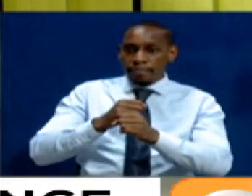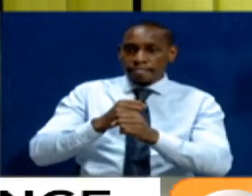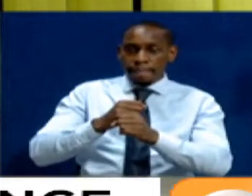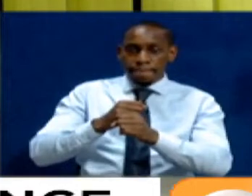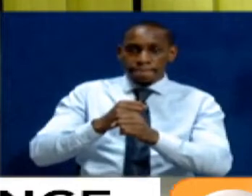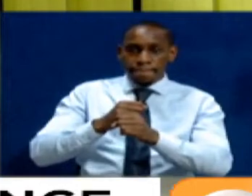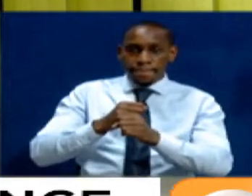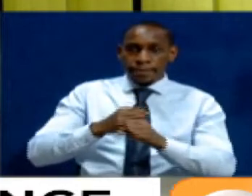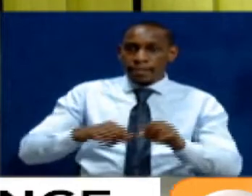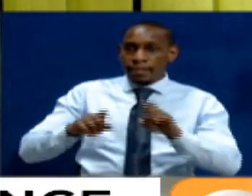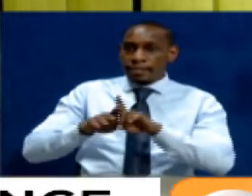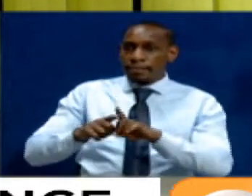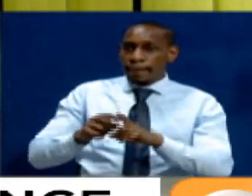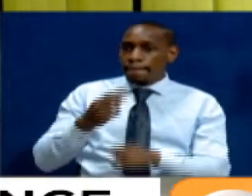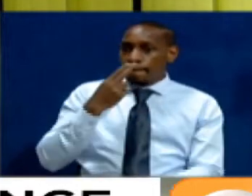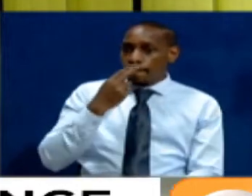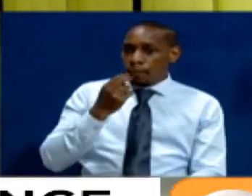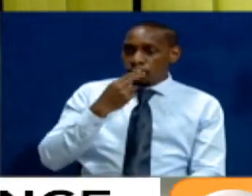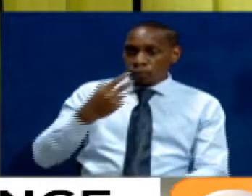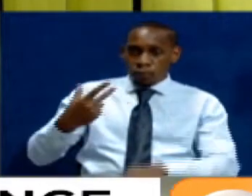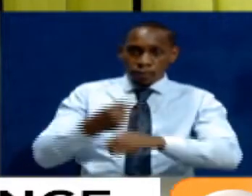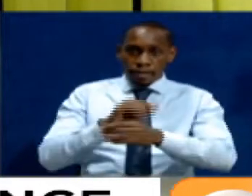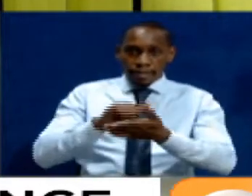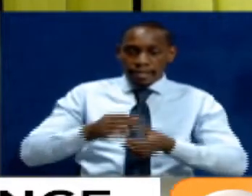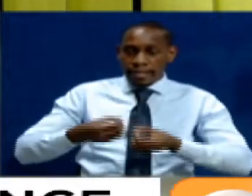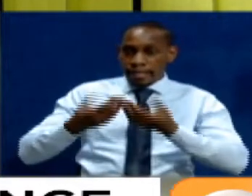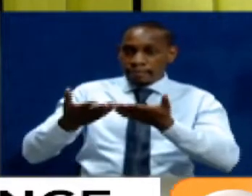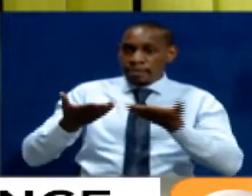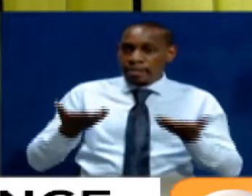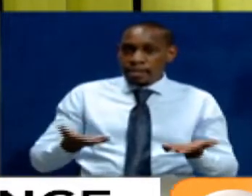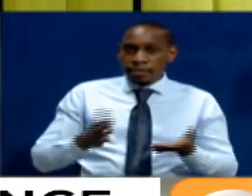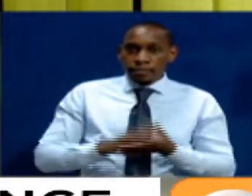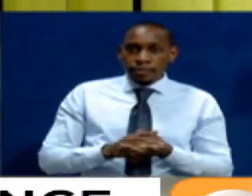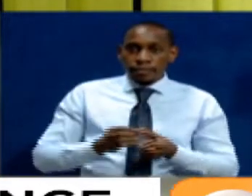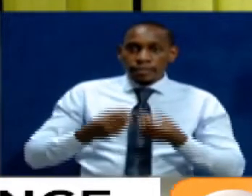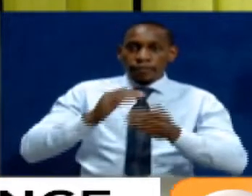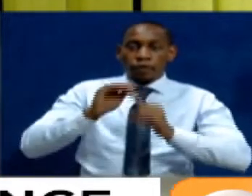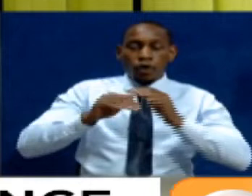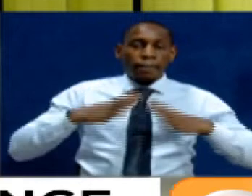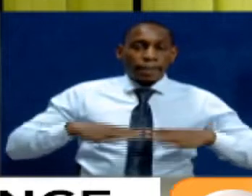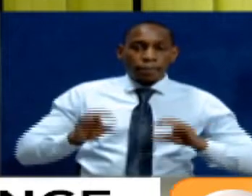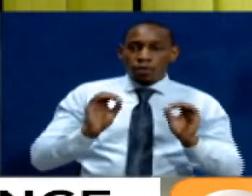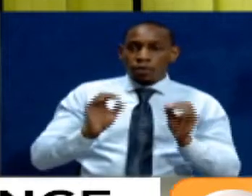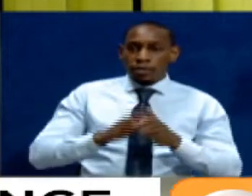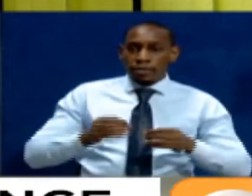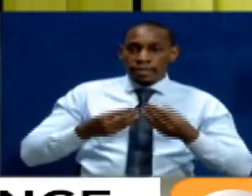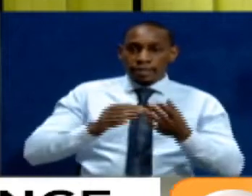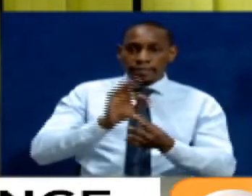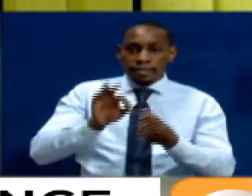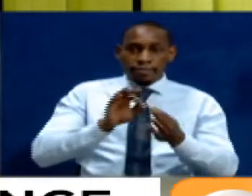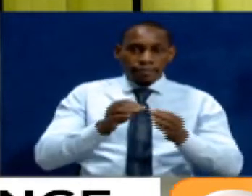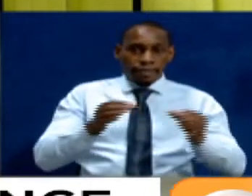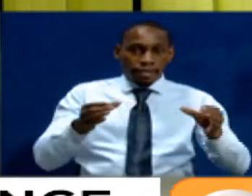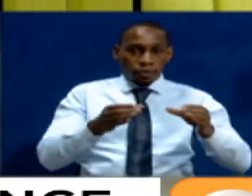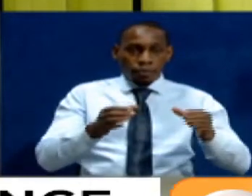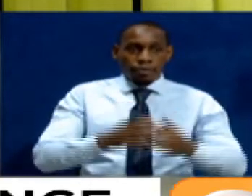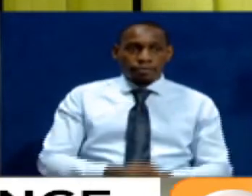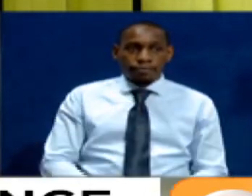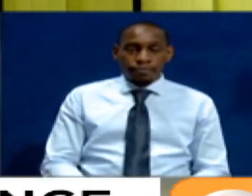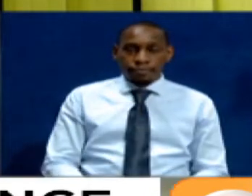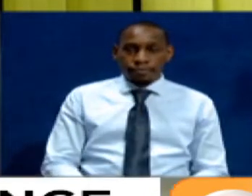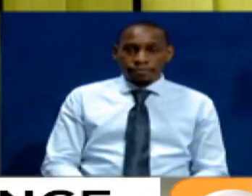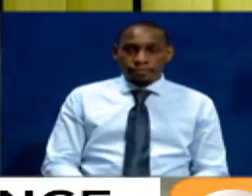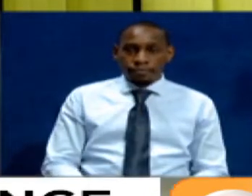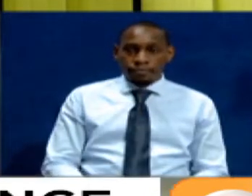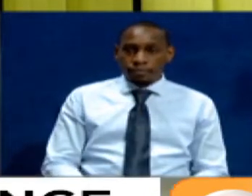often. Even the flu vaccine that we give these days is not given to everybody. It's given to a particular target group. So